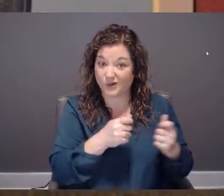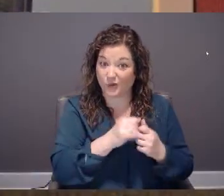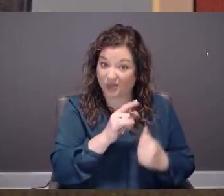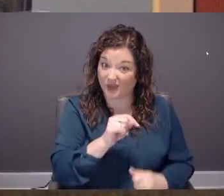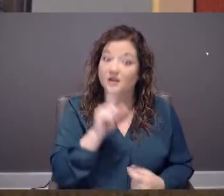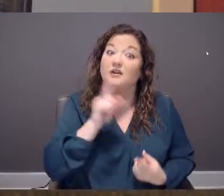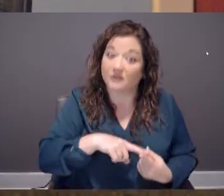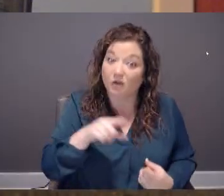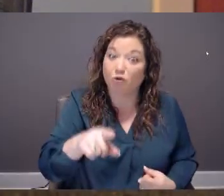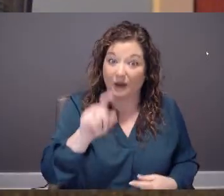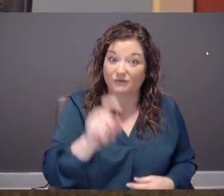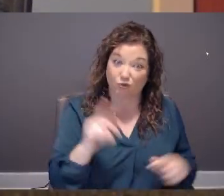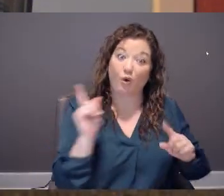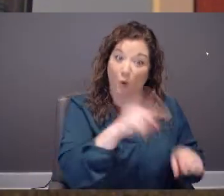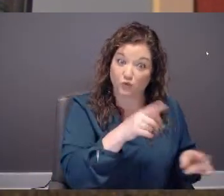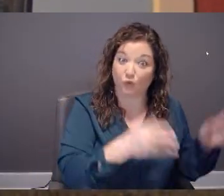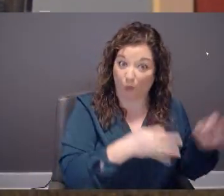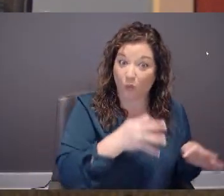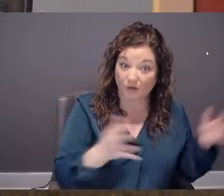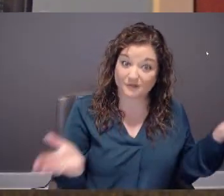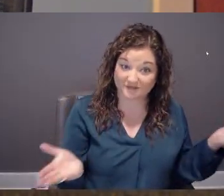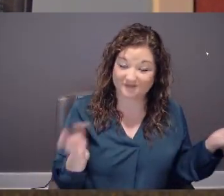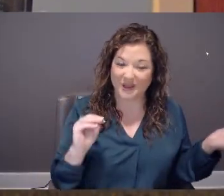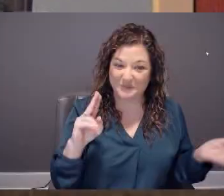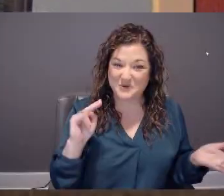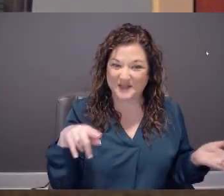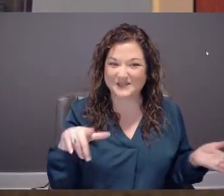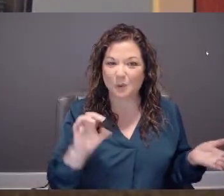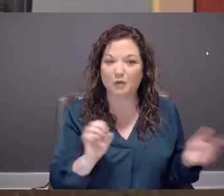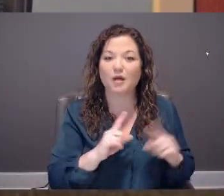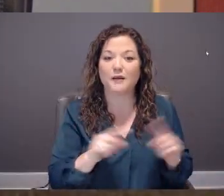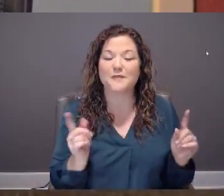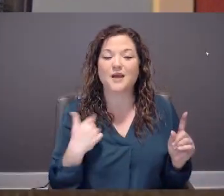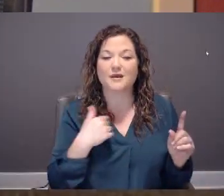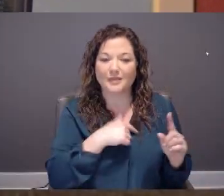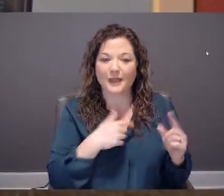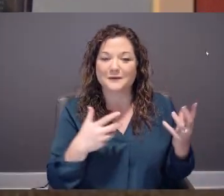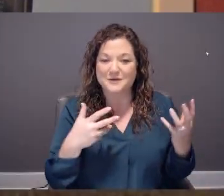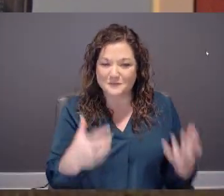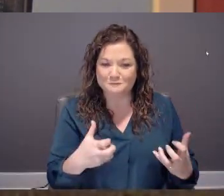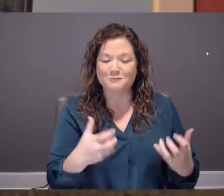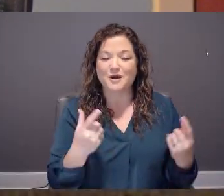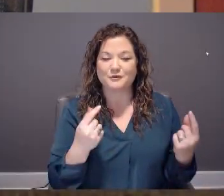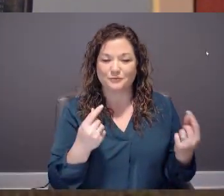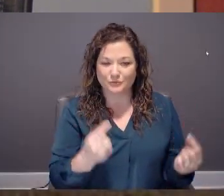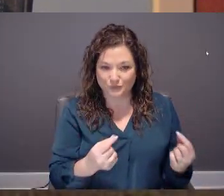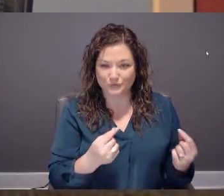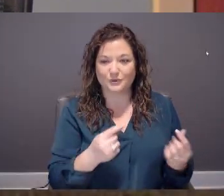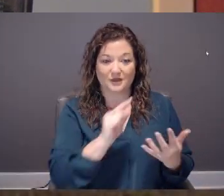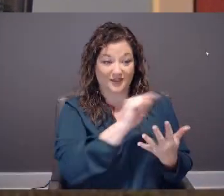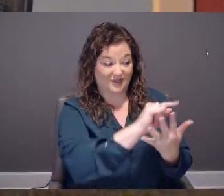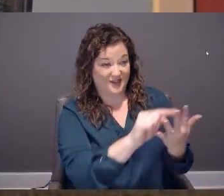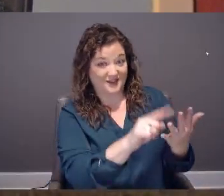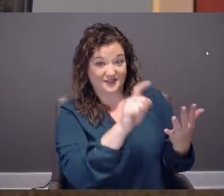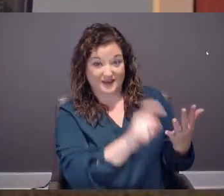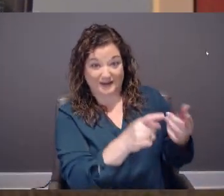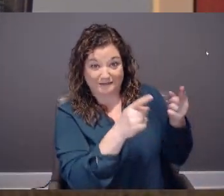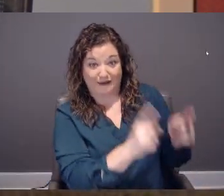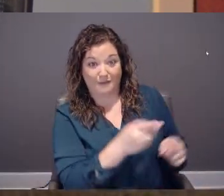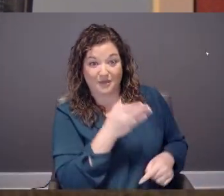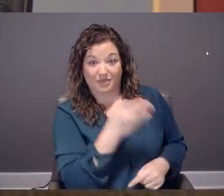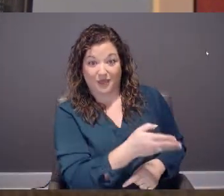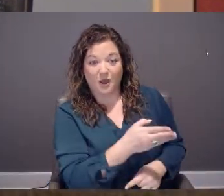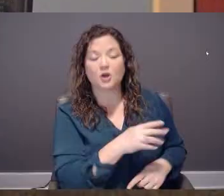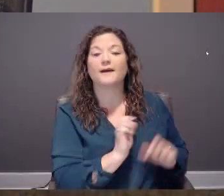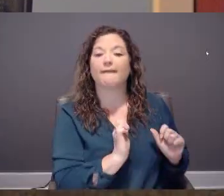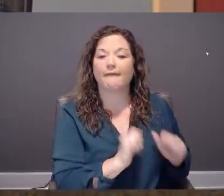court, but what we want to do is make sure that the things that need to happen in that court can happen, and that